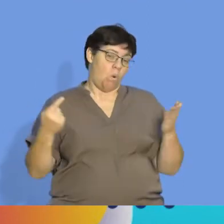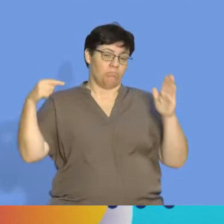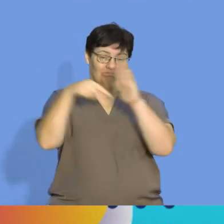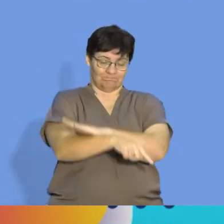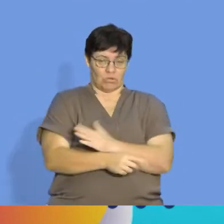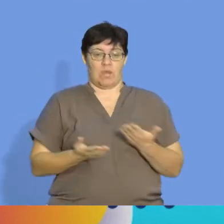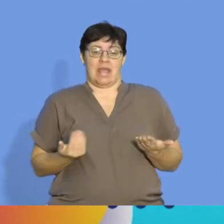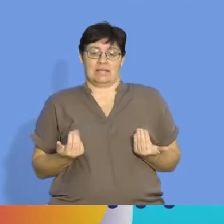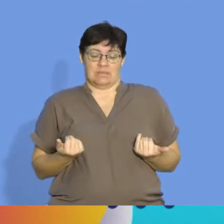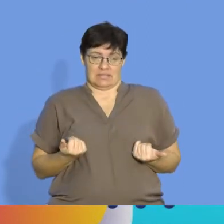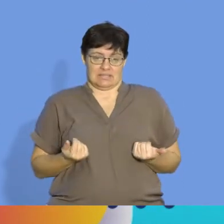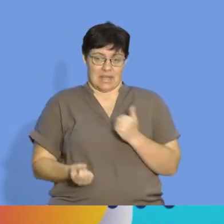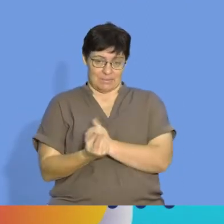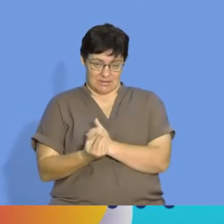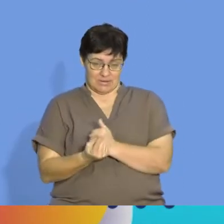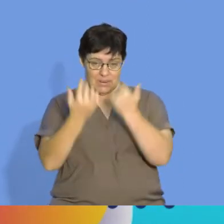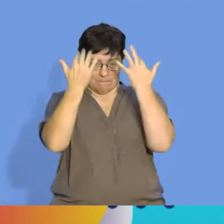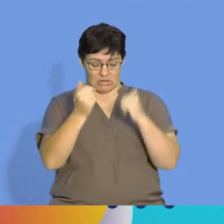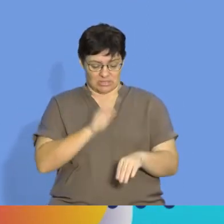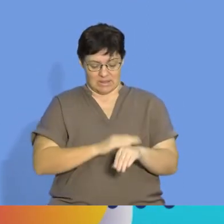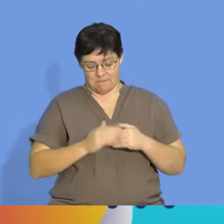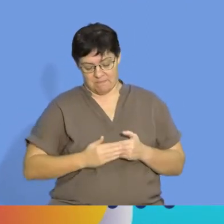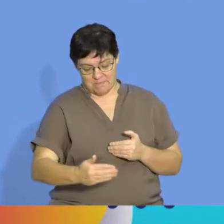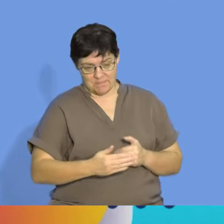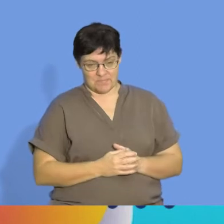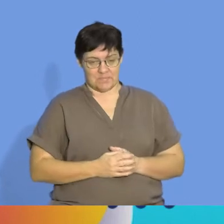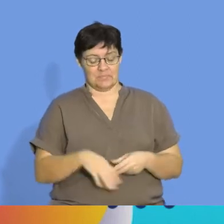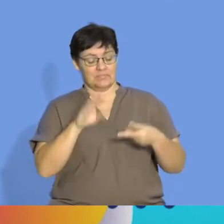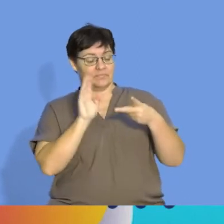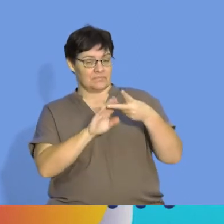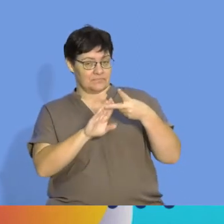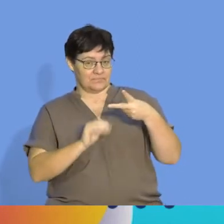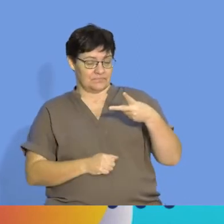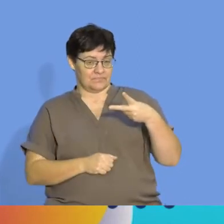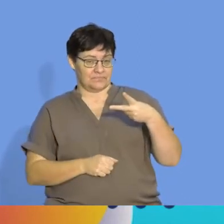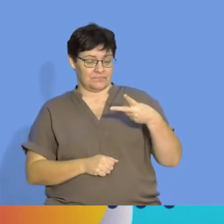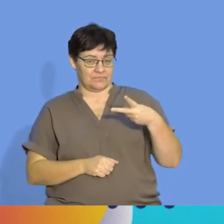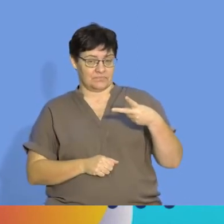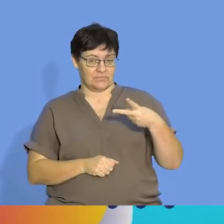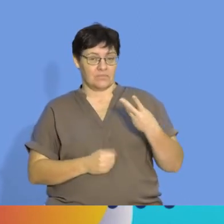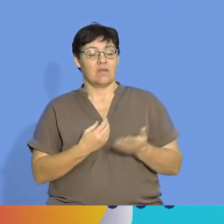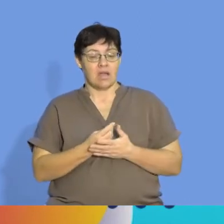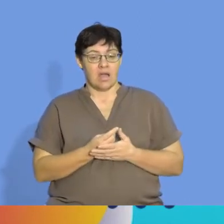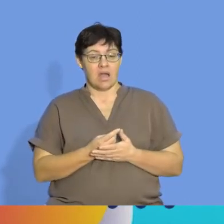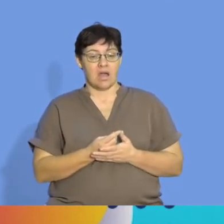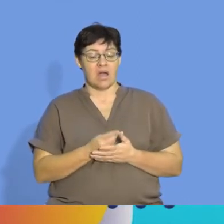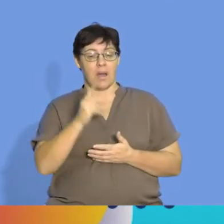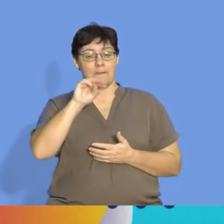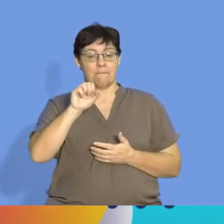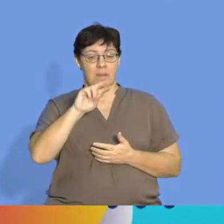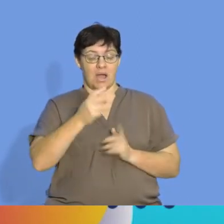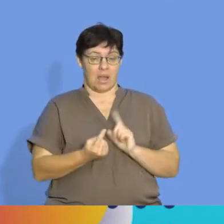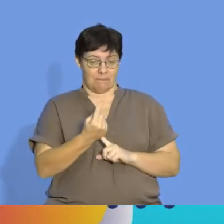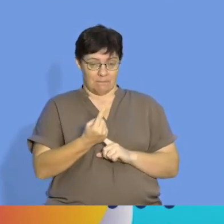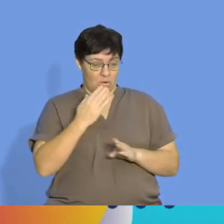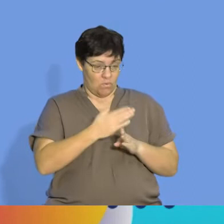projected profit or loss that we anticipate to make in the budgeted period. Number two, when you are working with